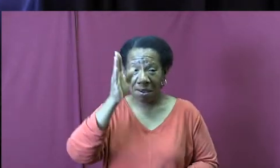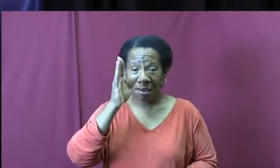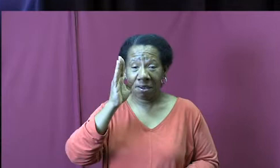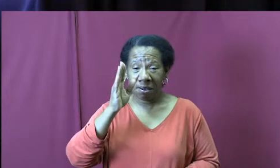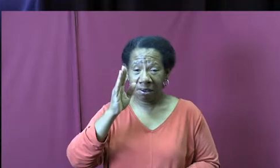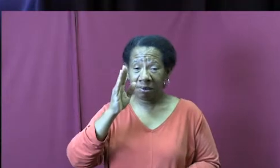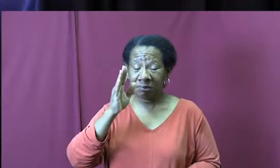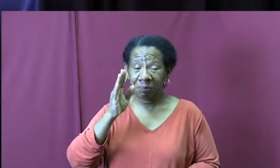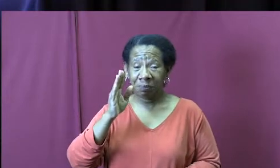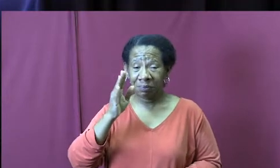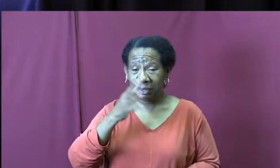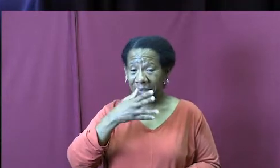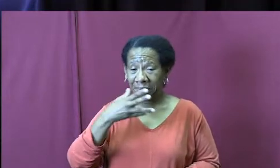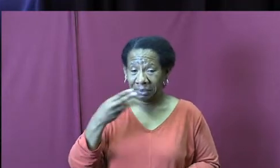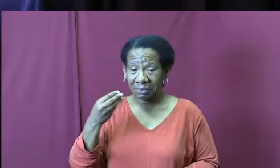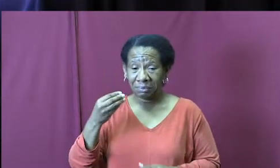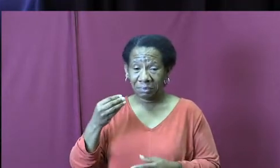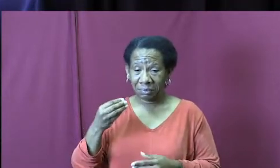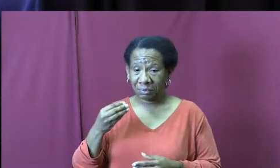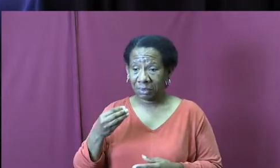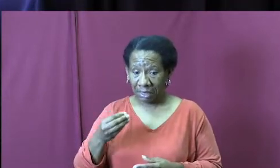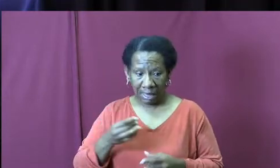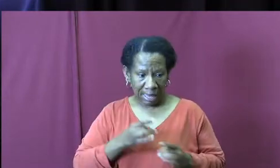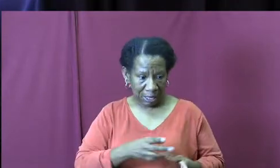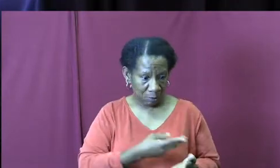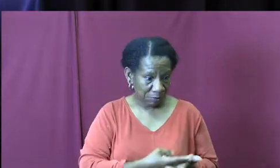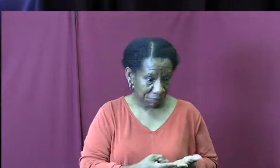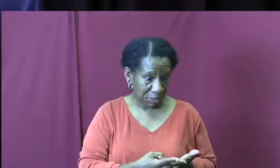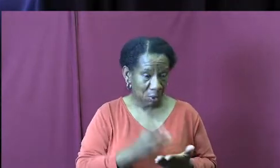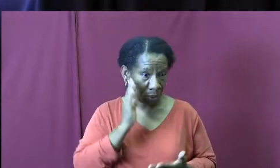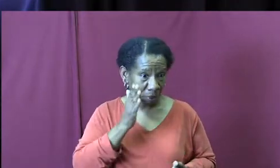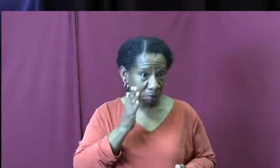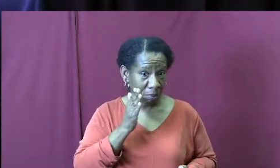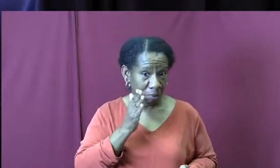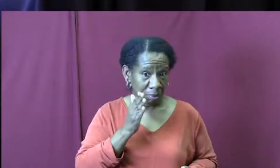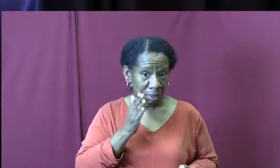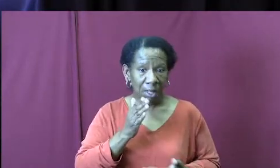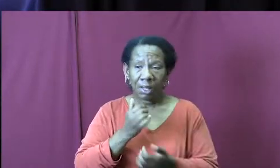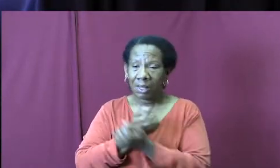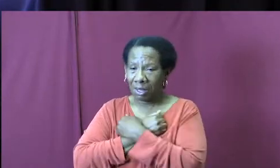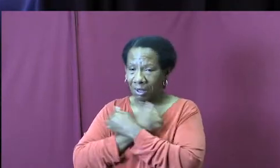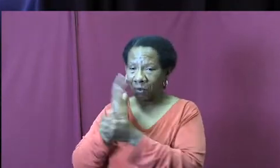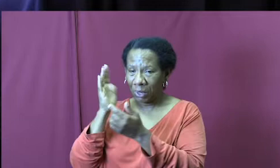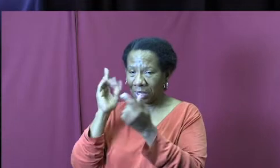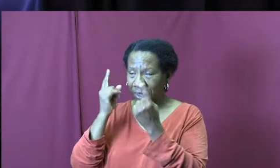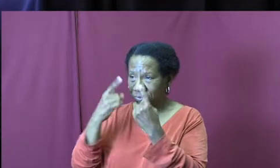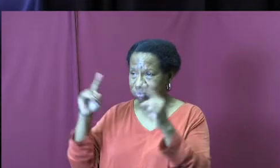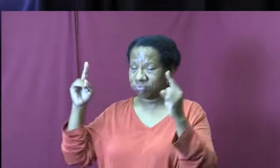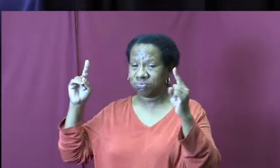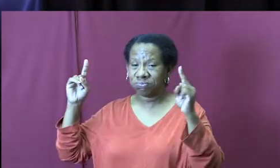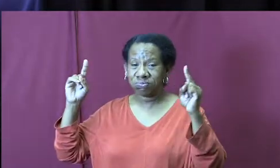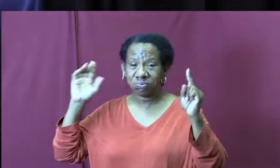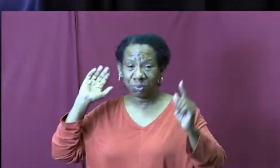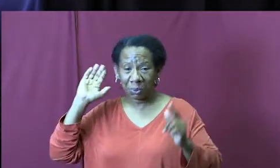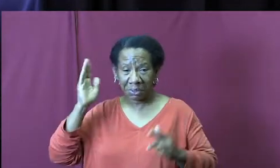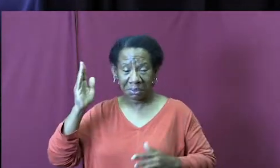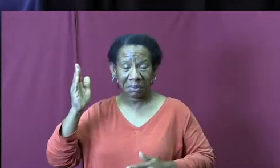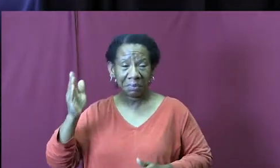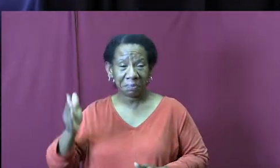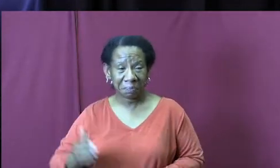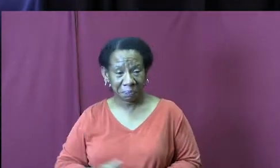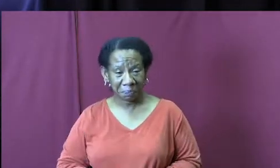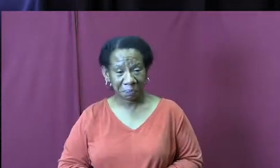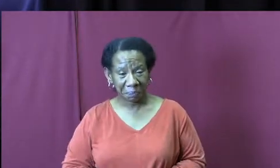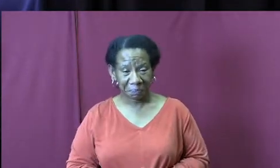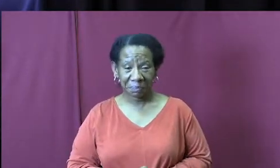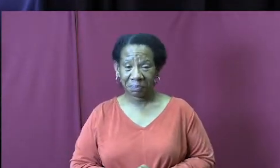obey God, and hate will fail, love will win.